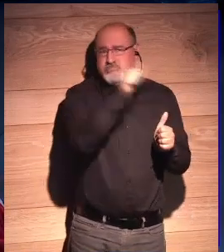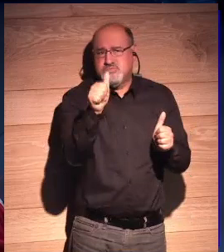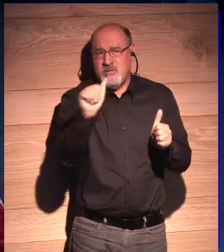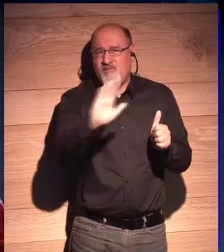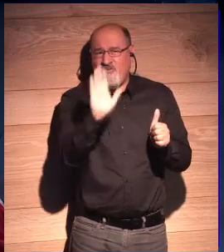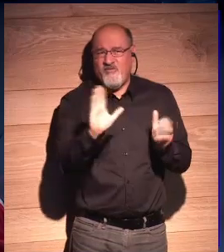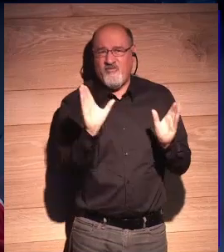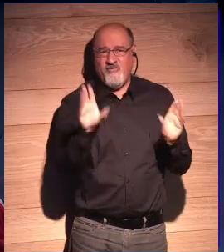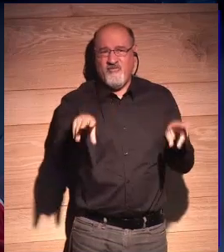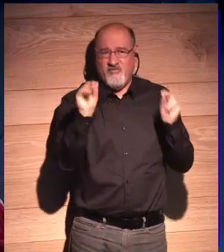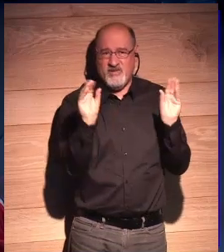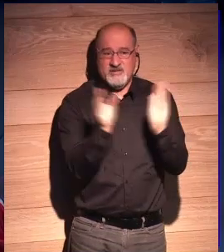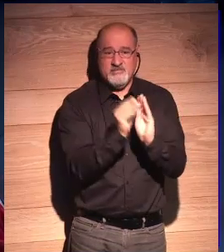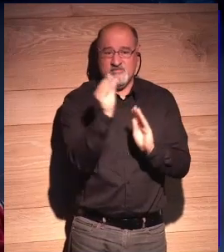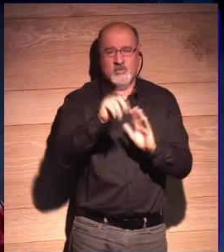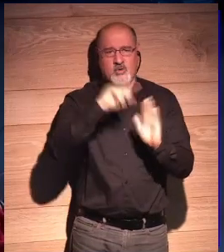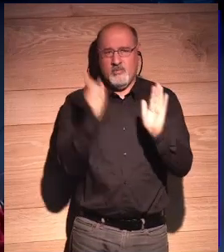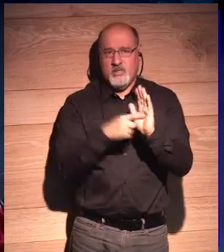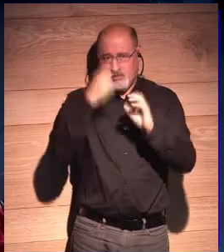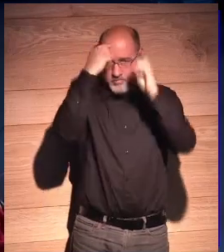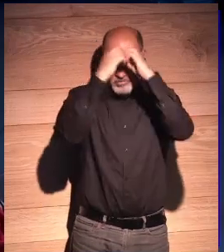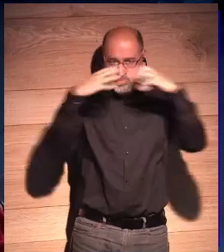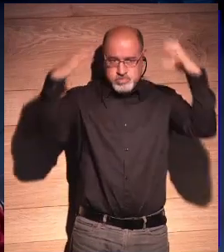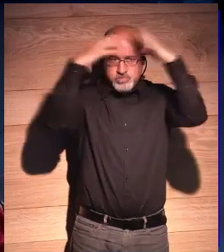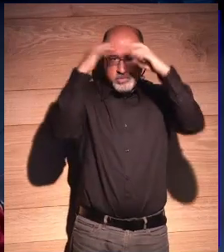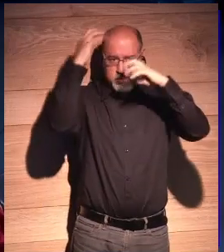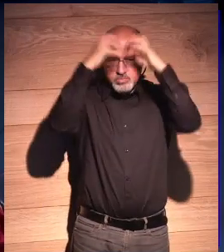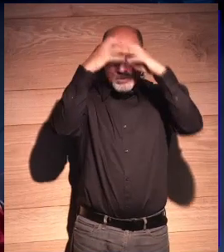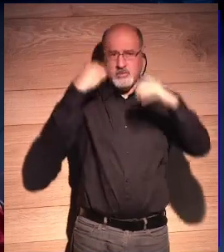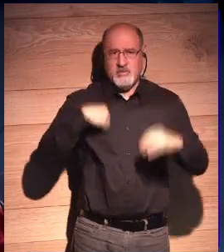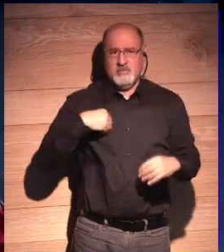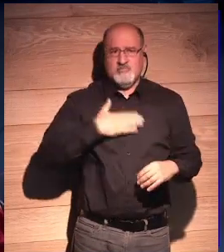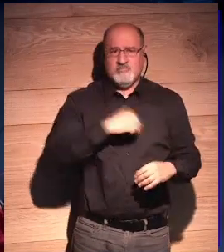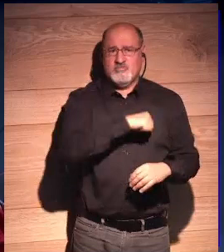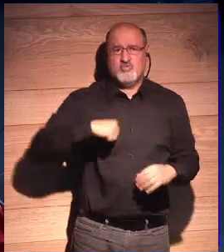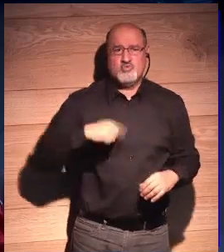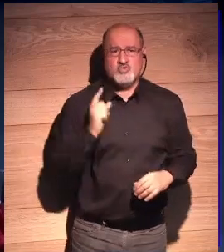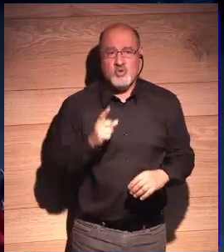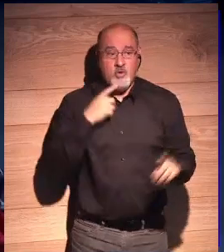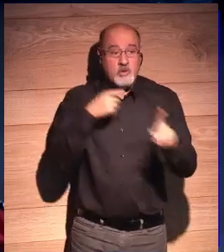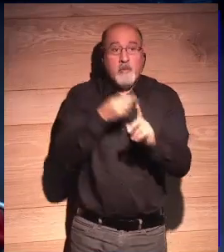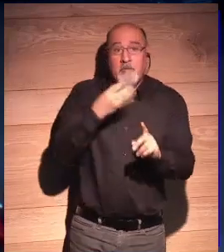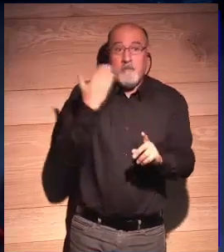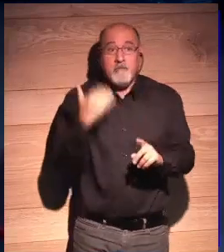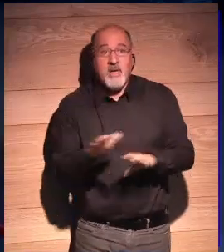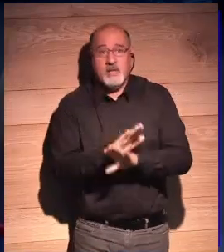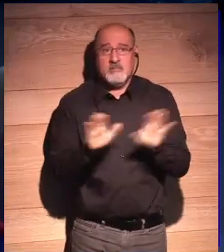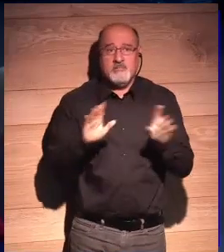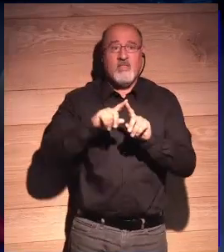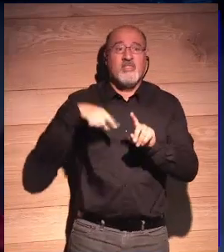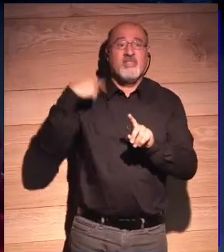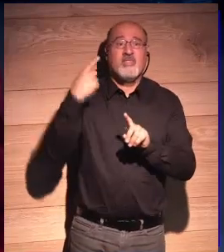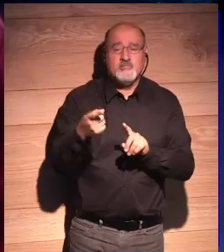own head, for better or worse, and then inflict it on my poor wife to read for the first